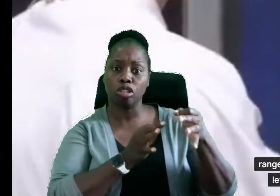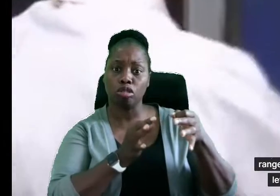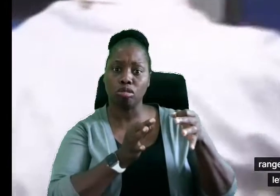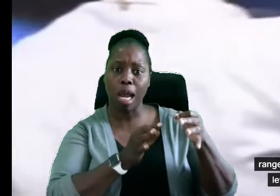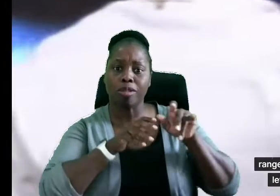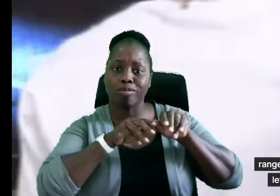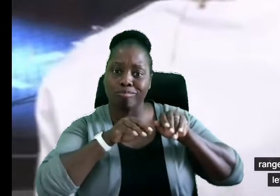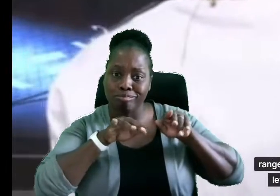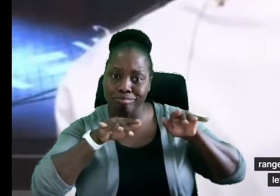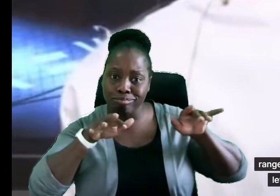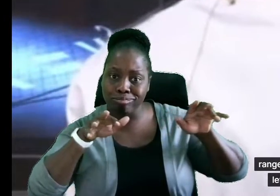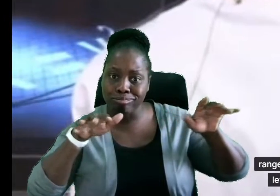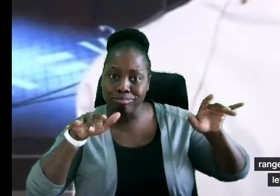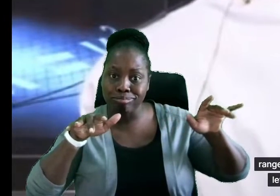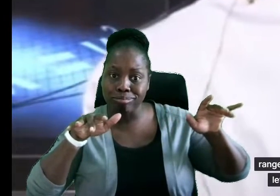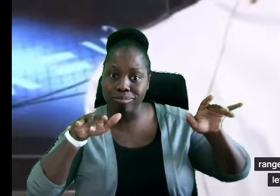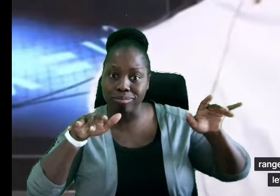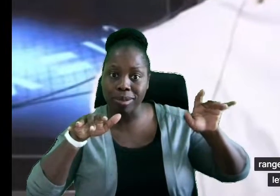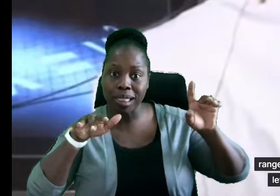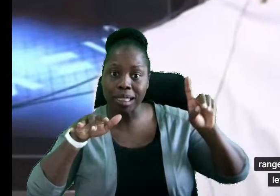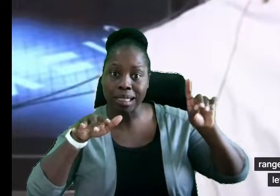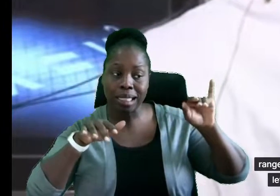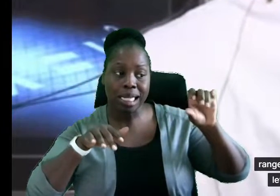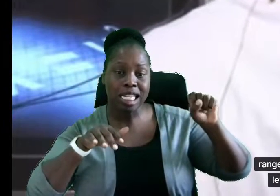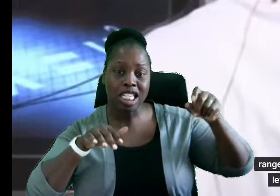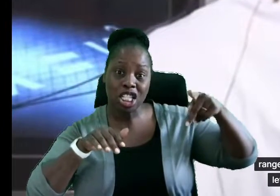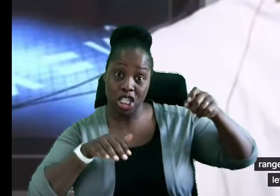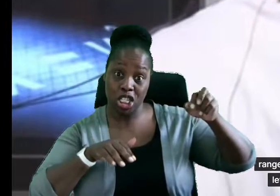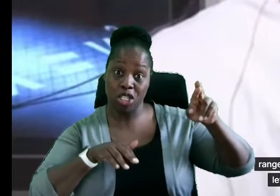The range describes dispersion.